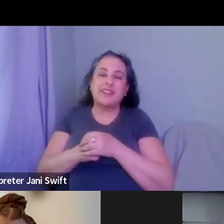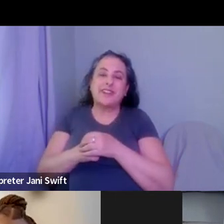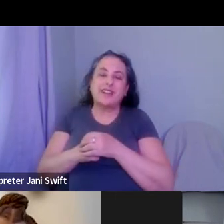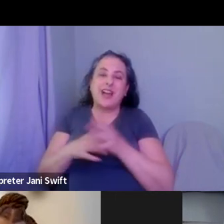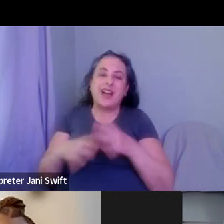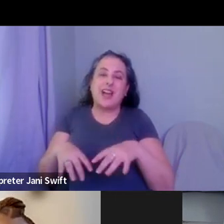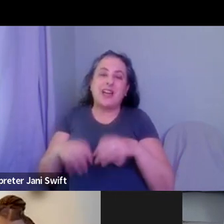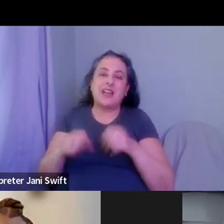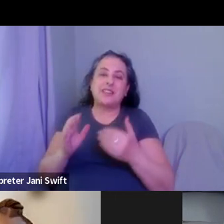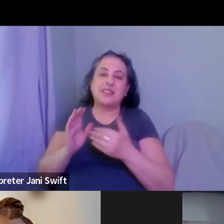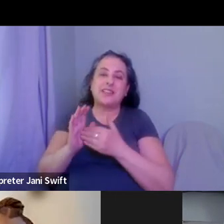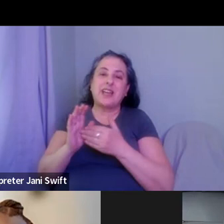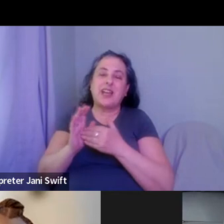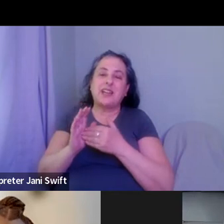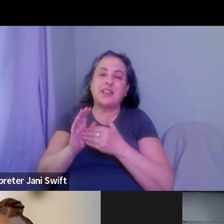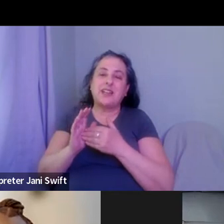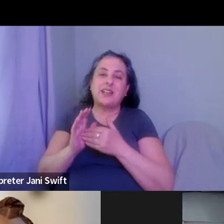takes, again, like from every